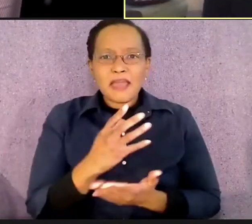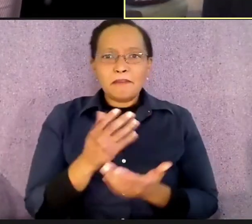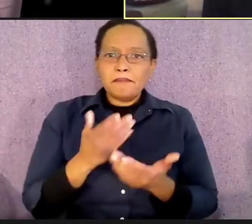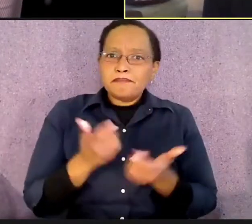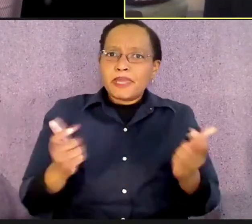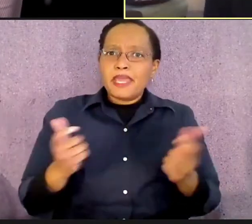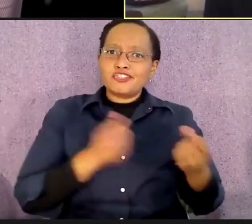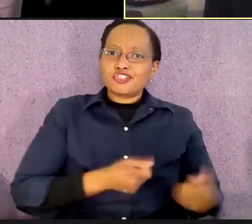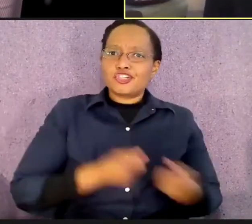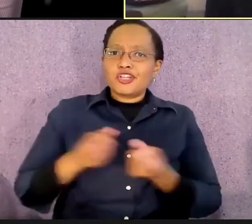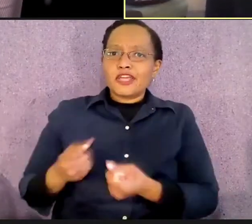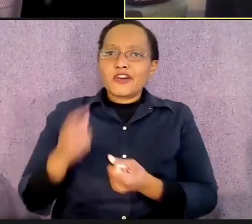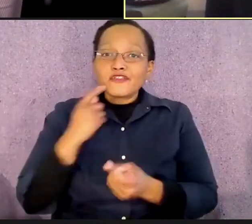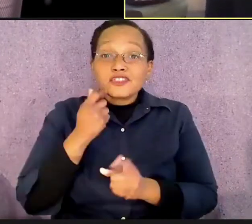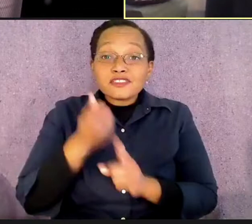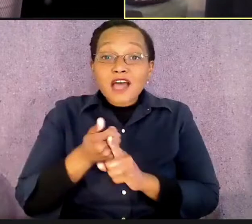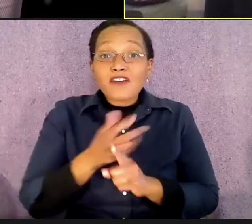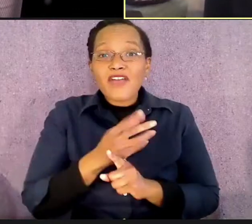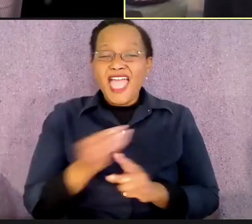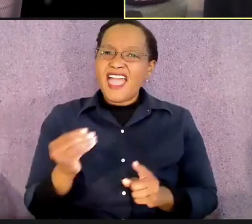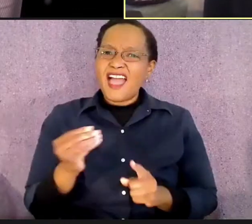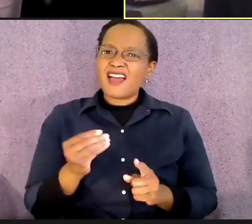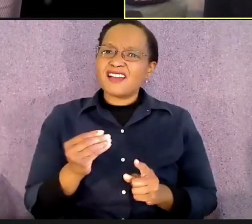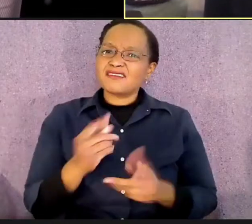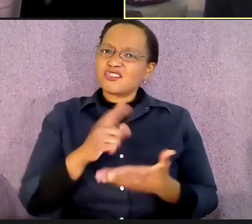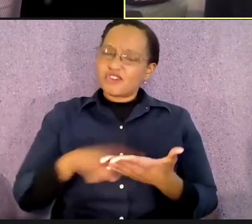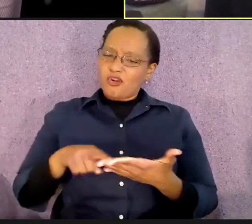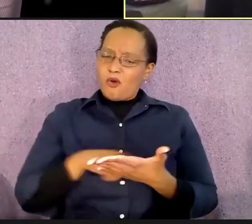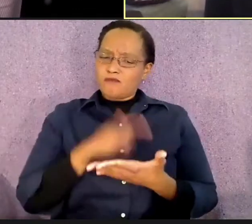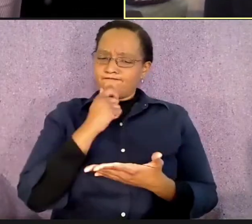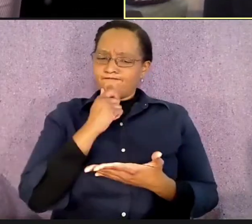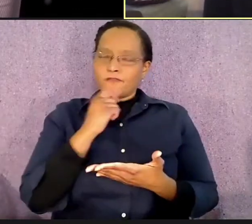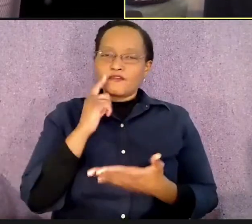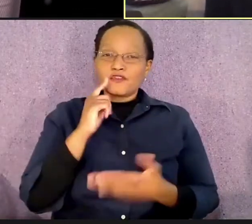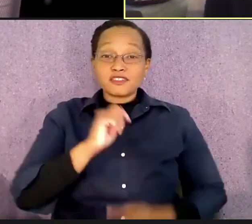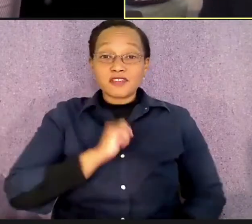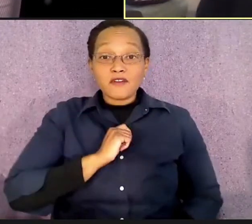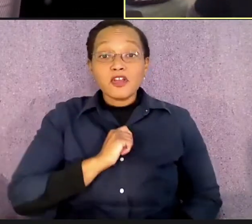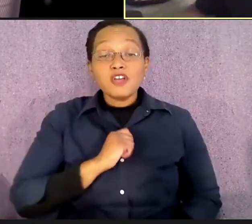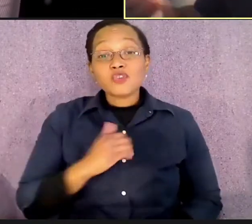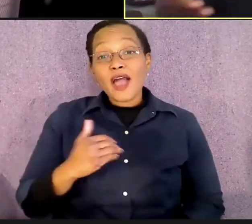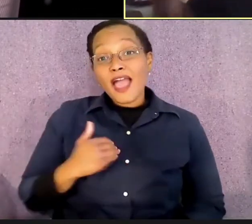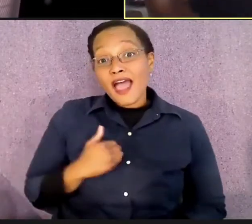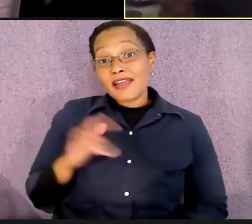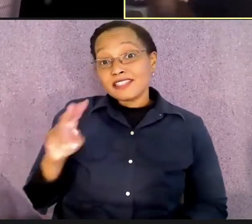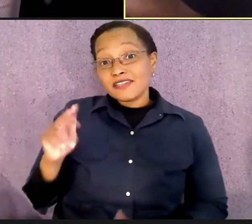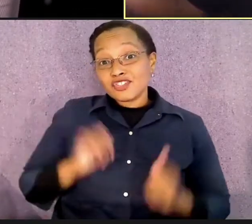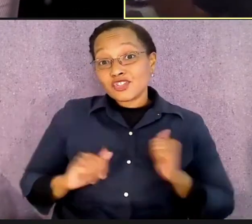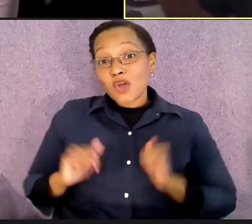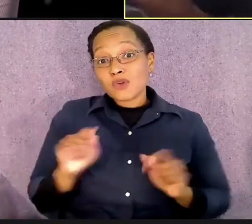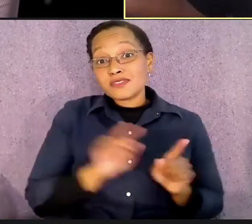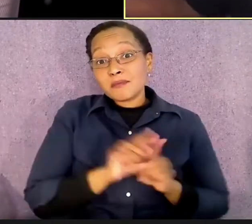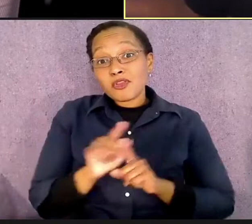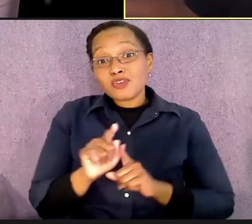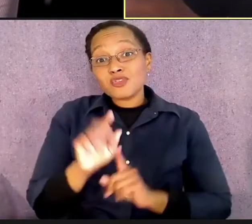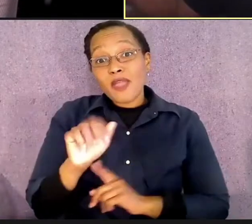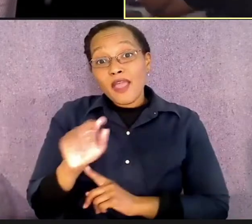It's sort of an equal measure. And so I ended up with a show like Anthony Bourdain had, but not even really